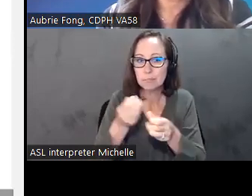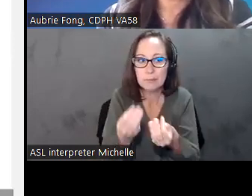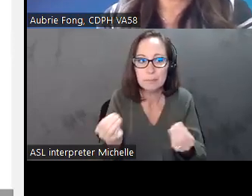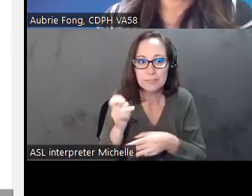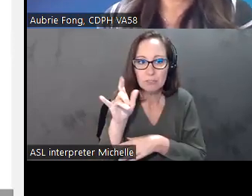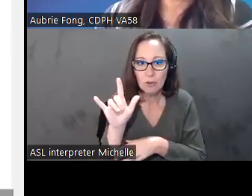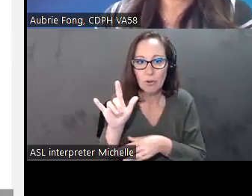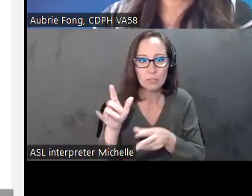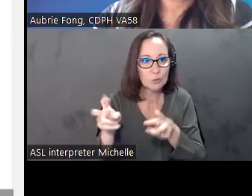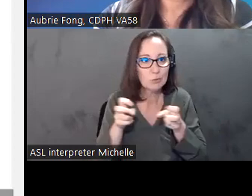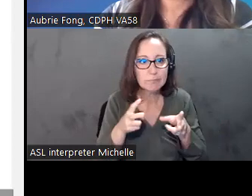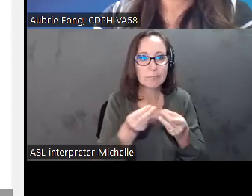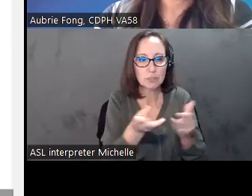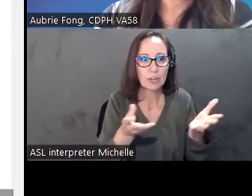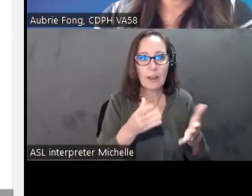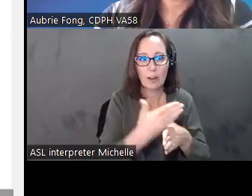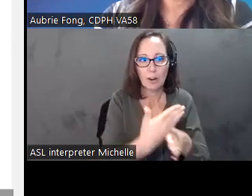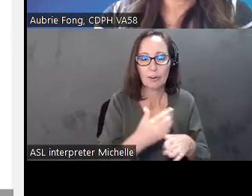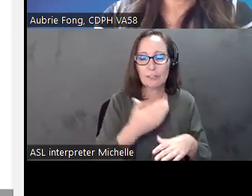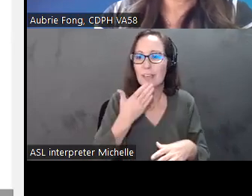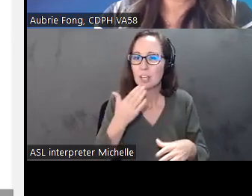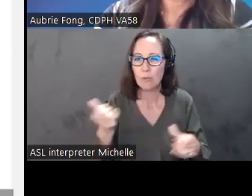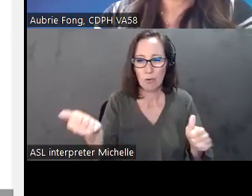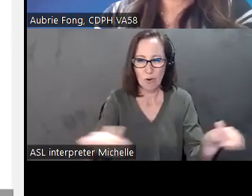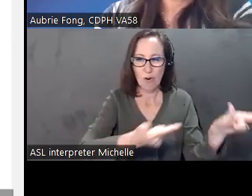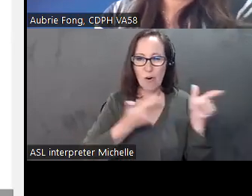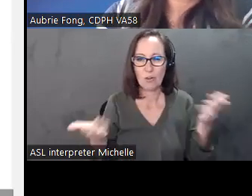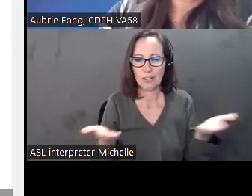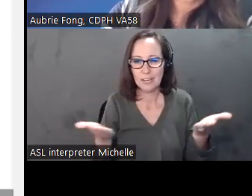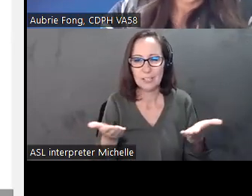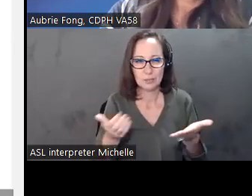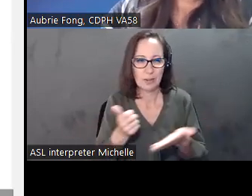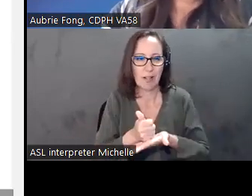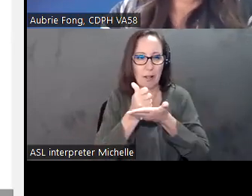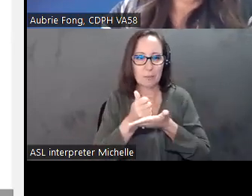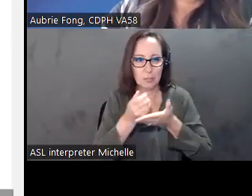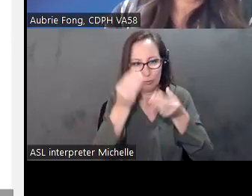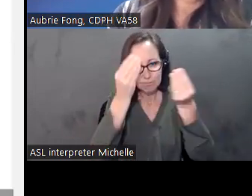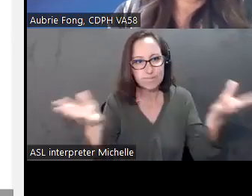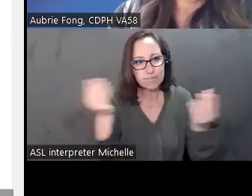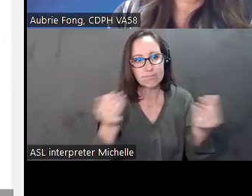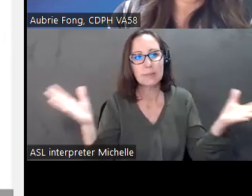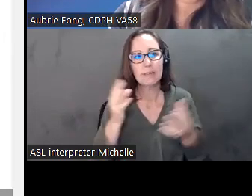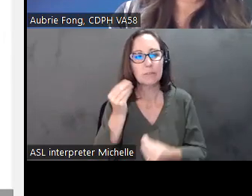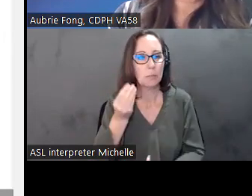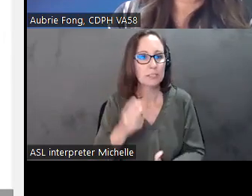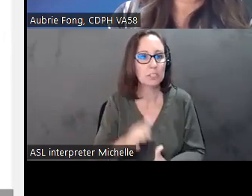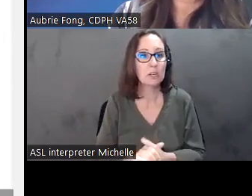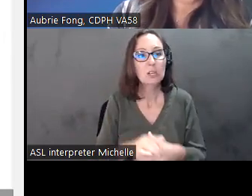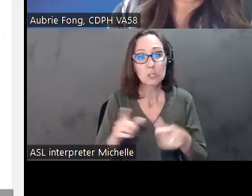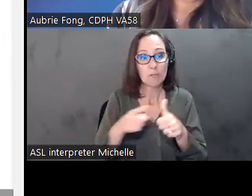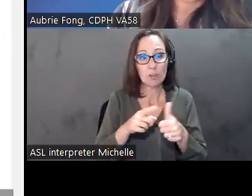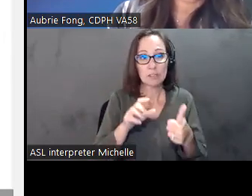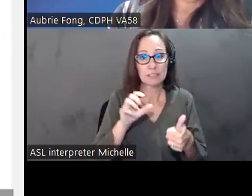Really appreciate everybody stepping in to help share out this information. First, you'll see the state COVID-19